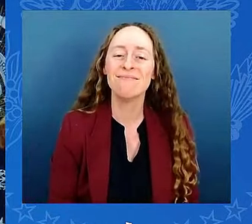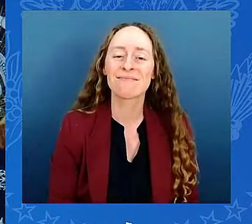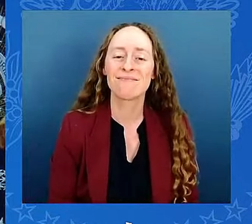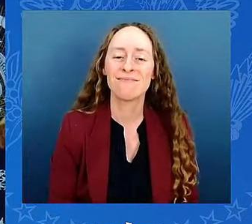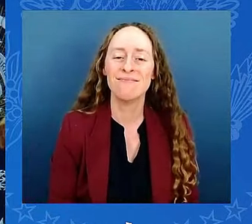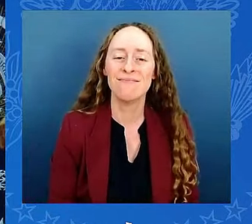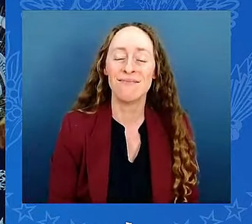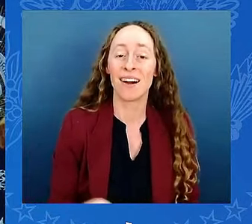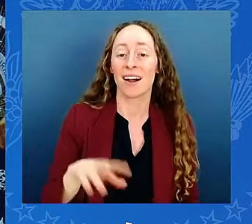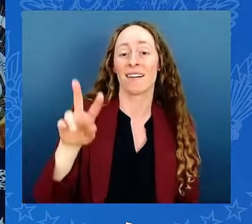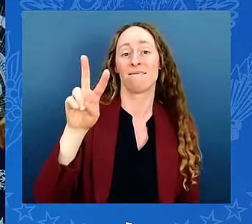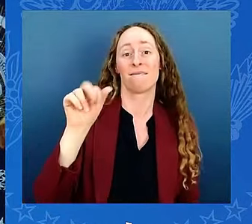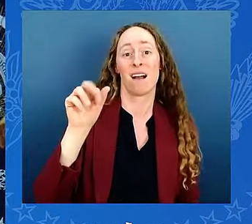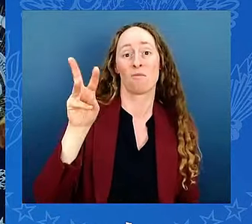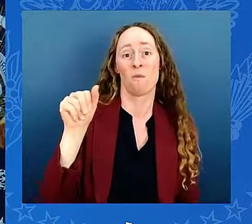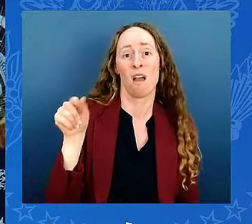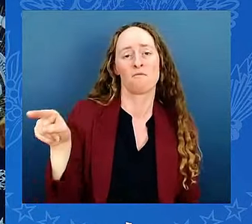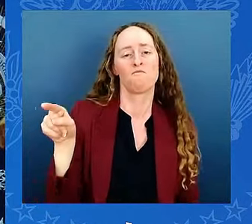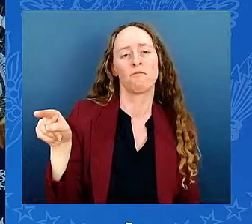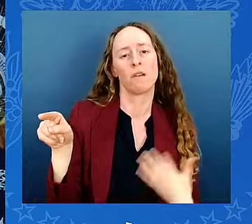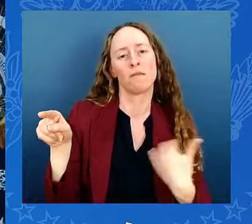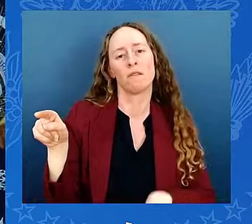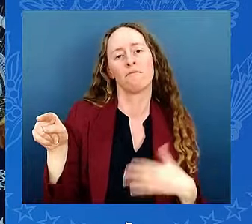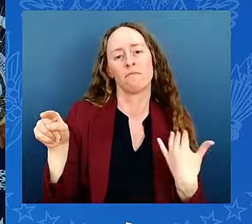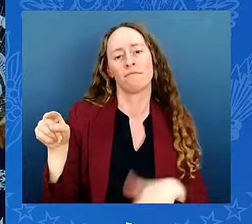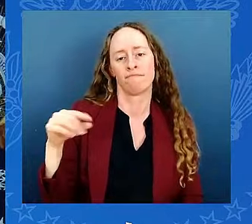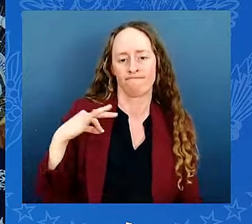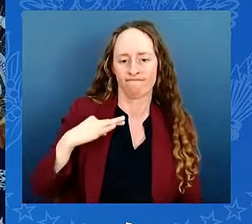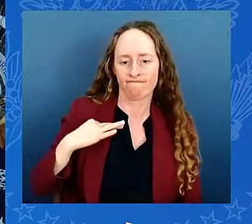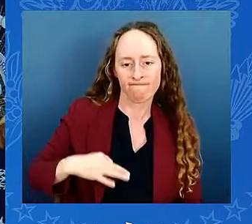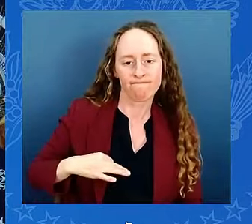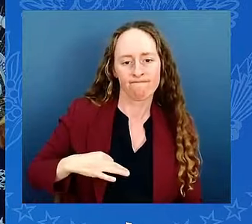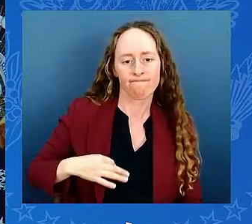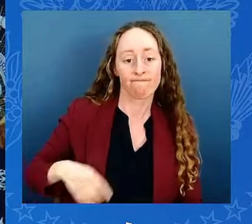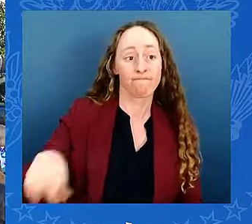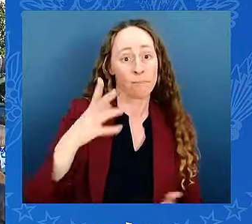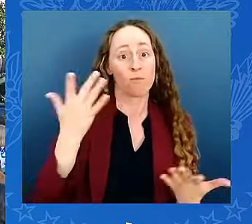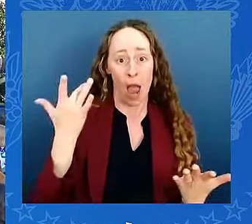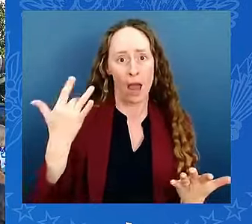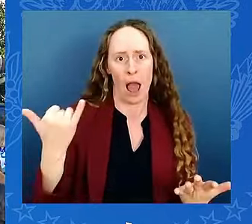tribal criminal jurisdiction over non-Indian offenders.